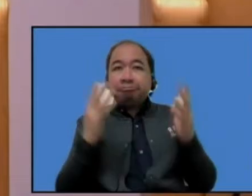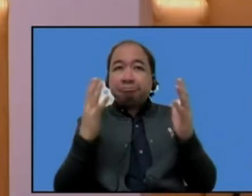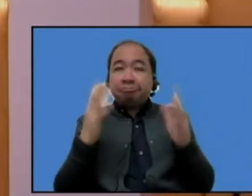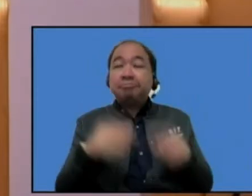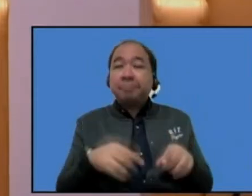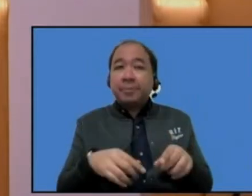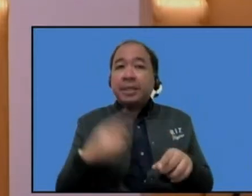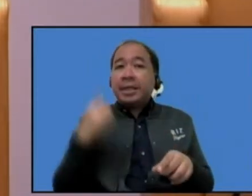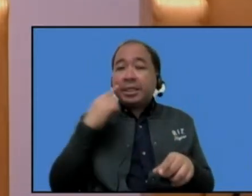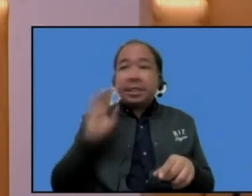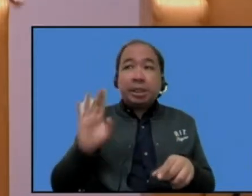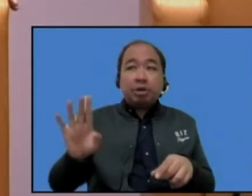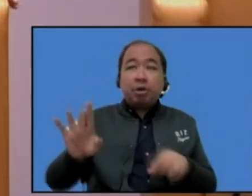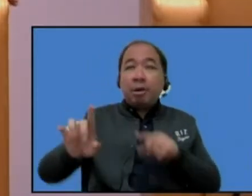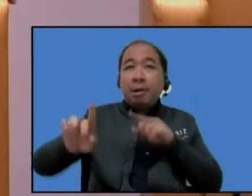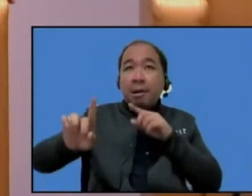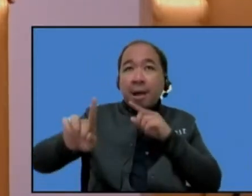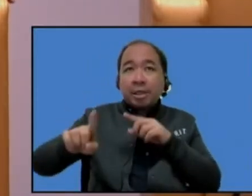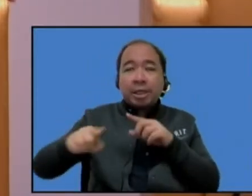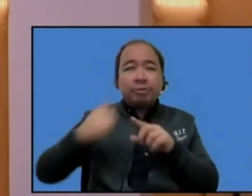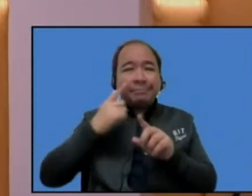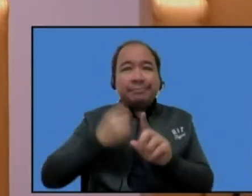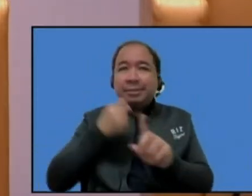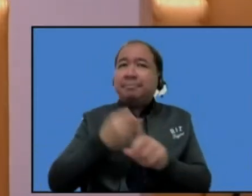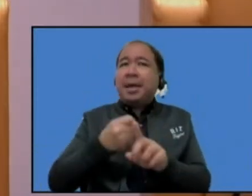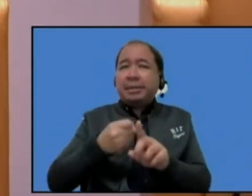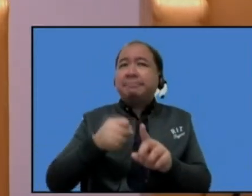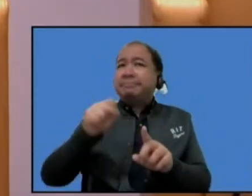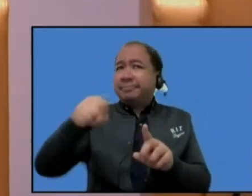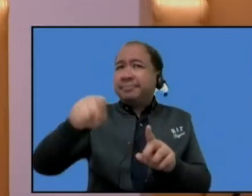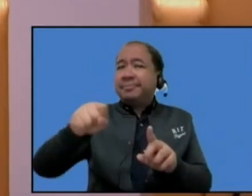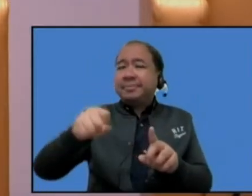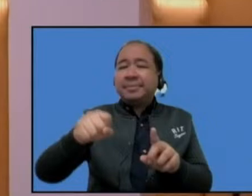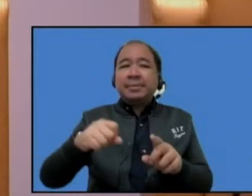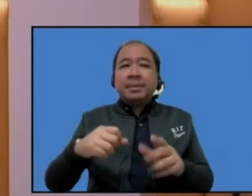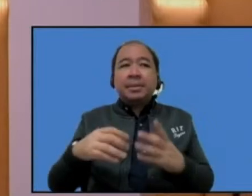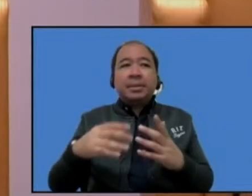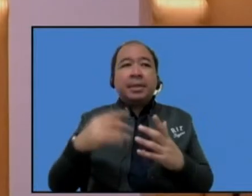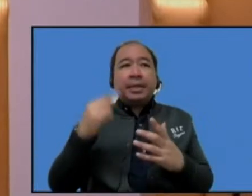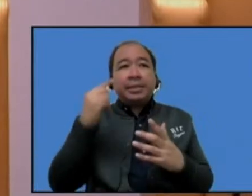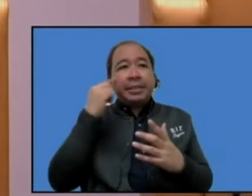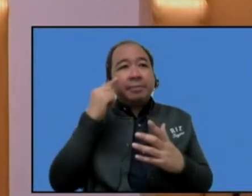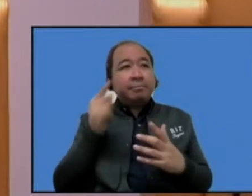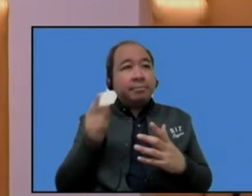there's the answer in terms of resonance. I think of course the